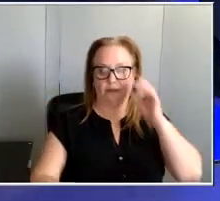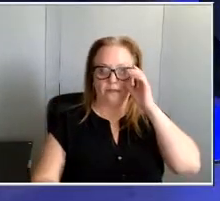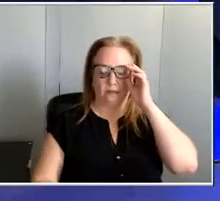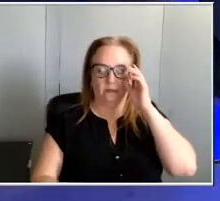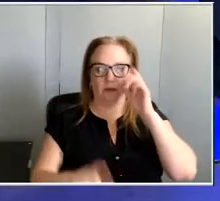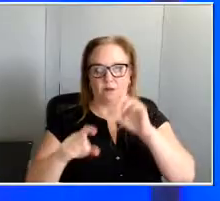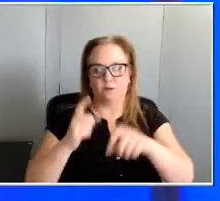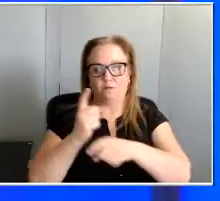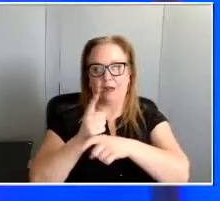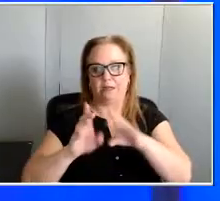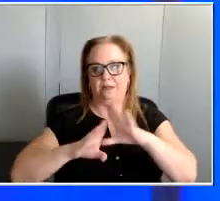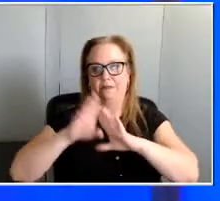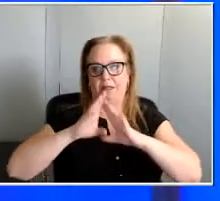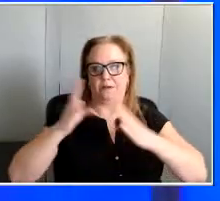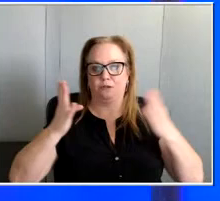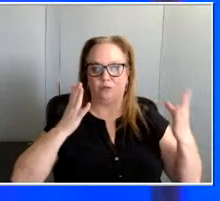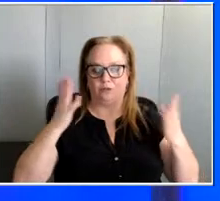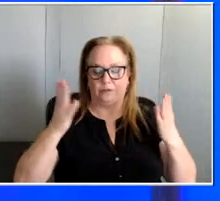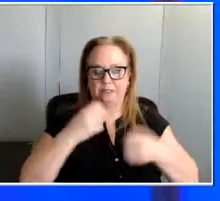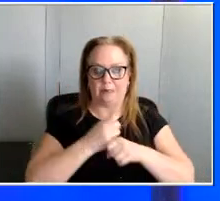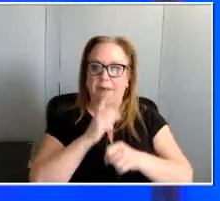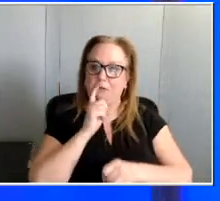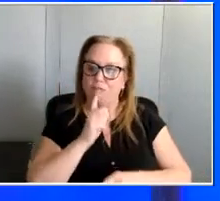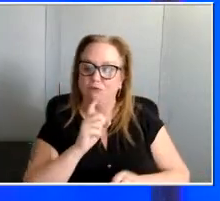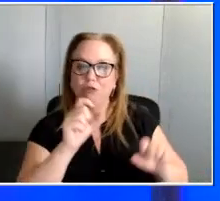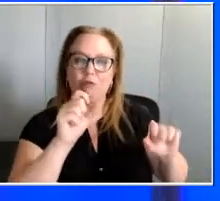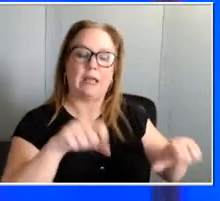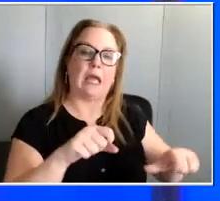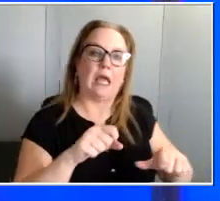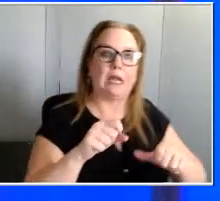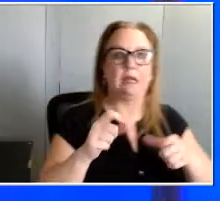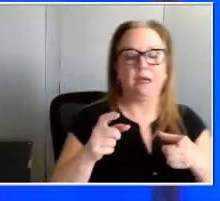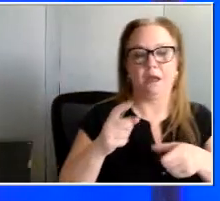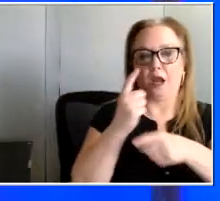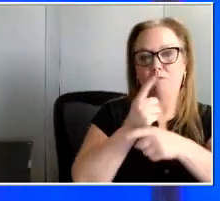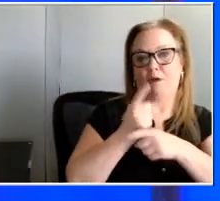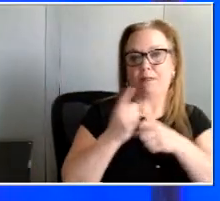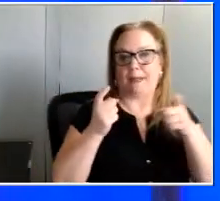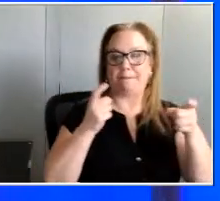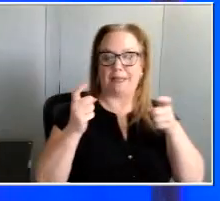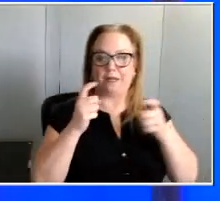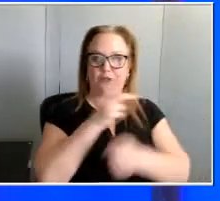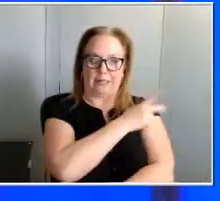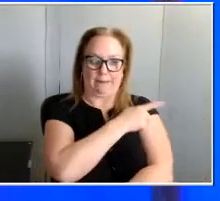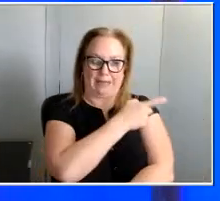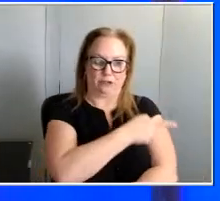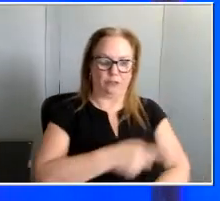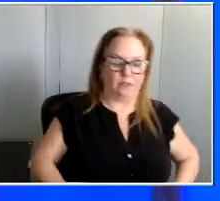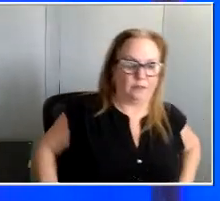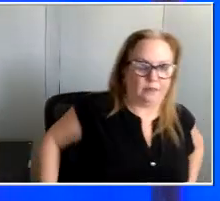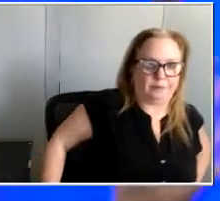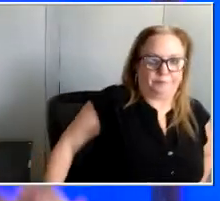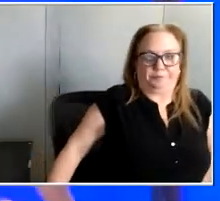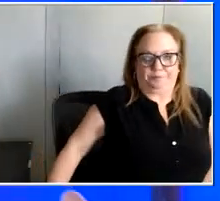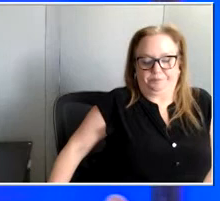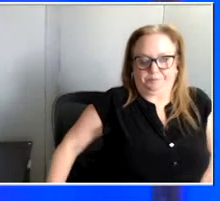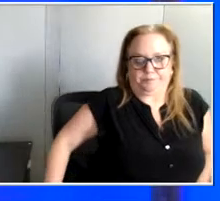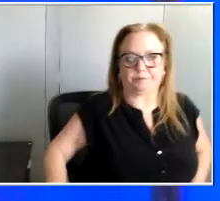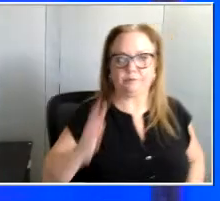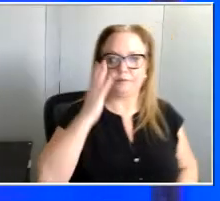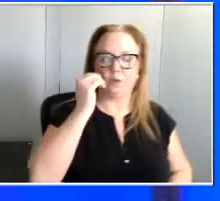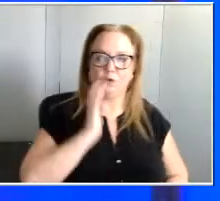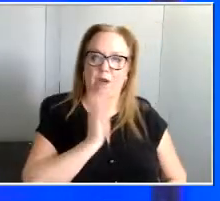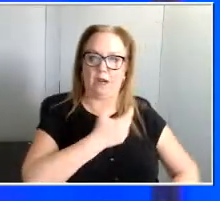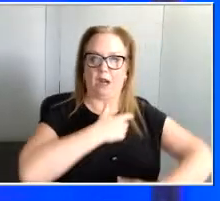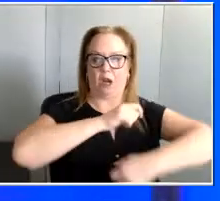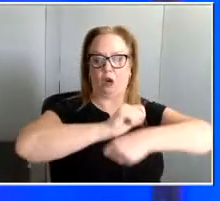development of services to make sure that you can appropriately manage that patient who comes into the emergency room, which is why our work as a